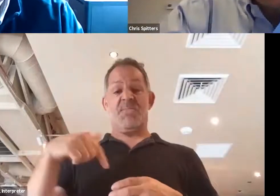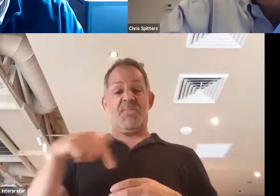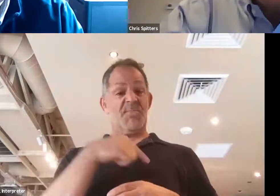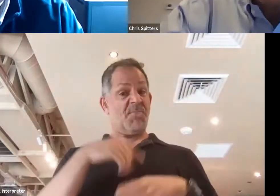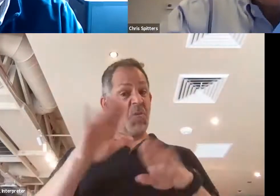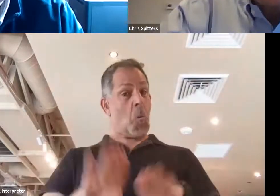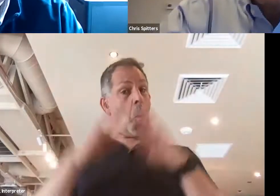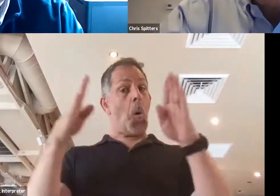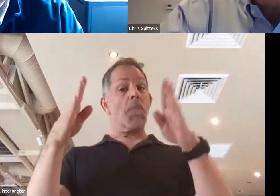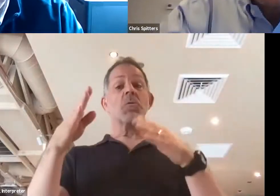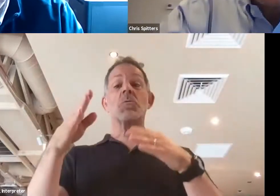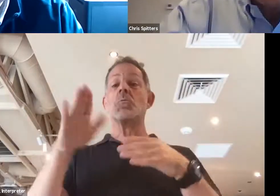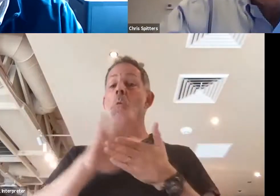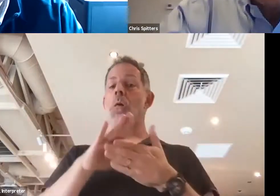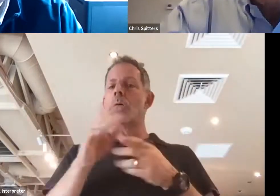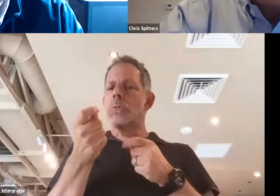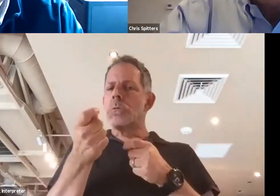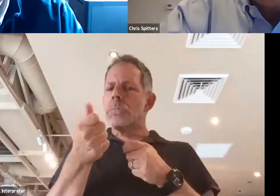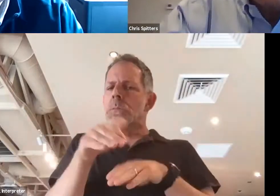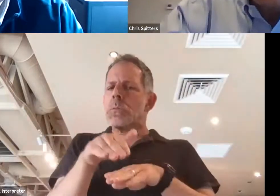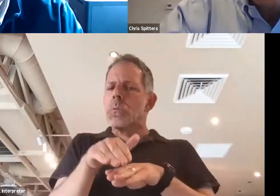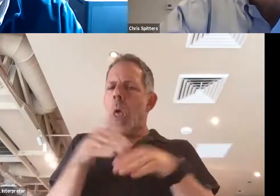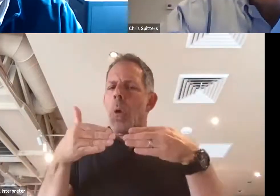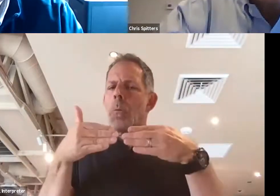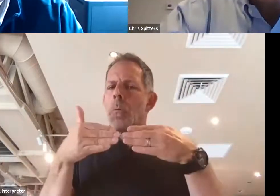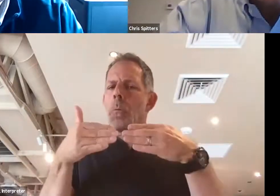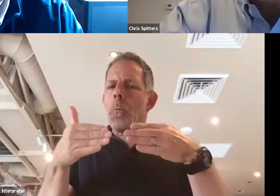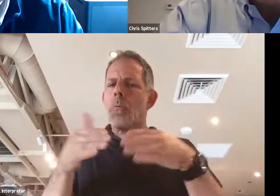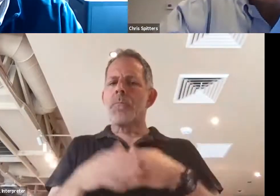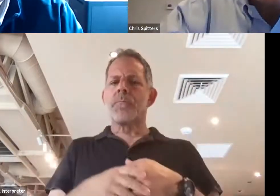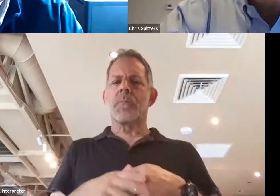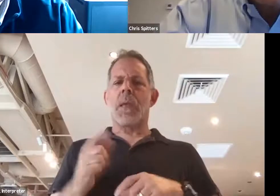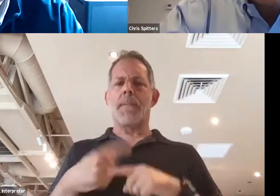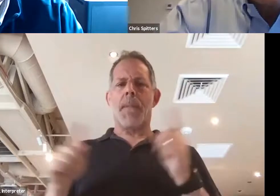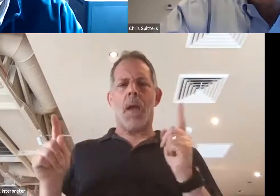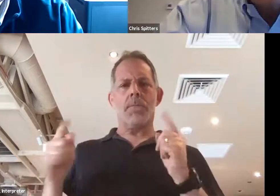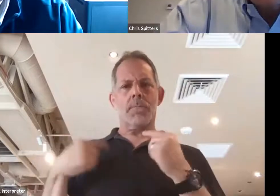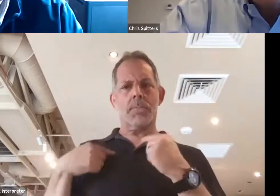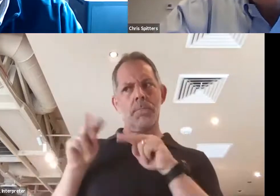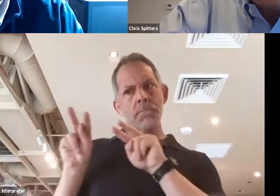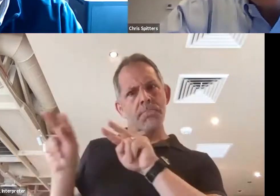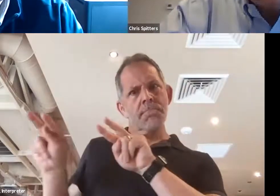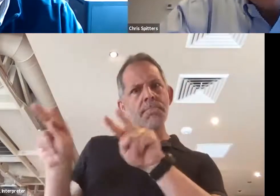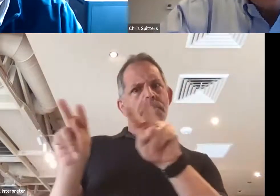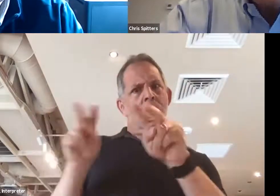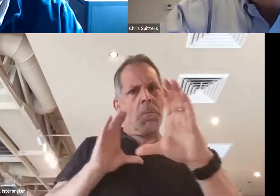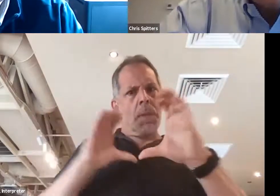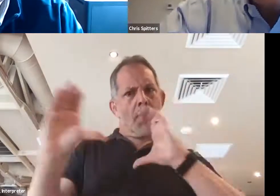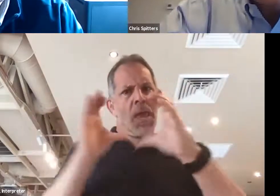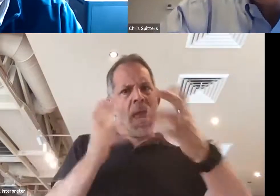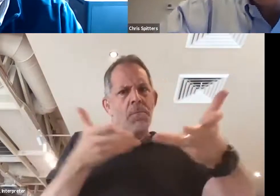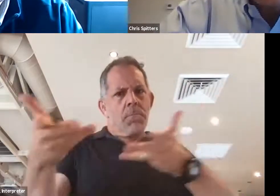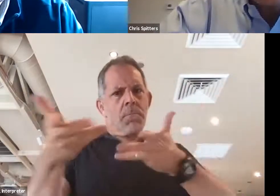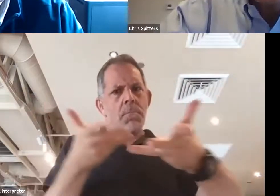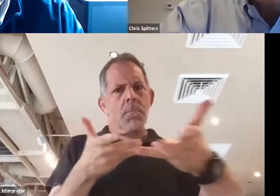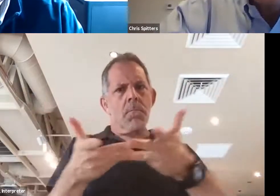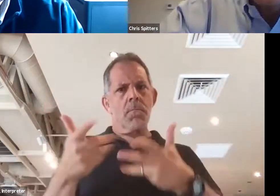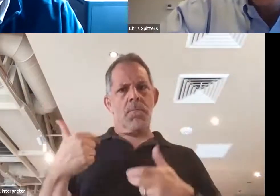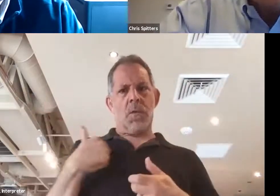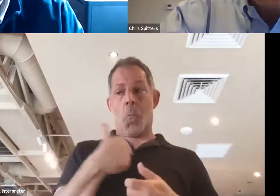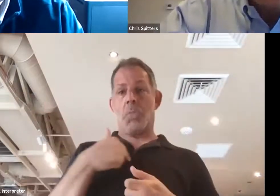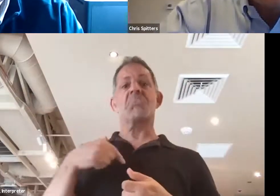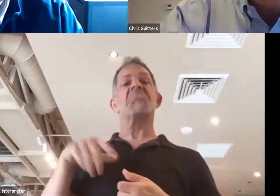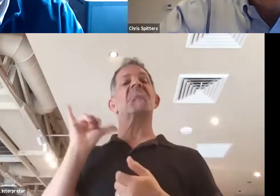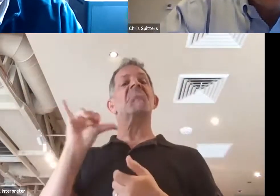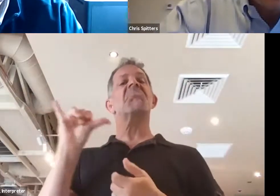speak with the community at large about that. But certainly, what I can tell you